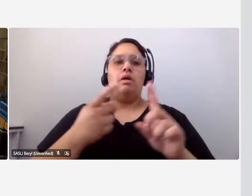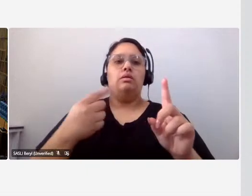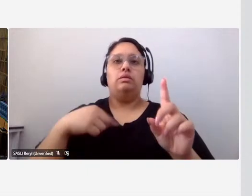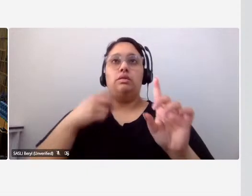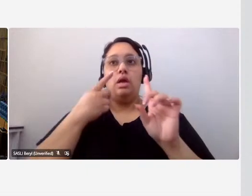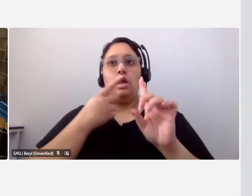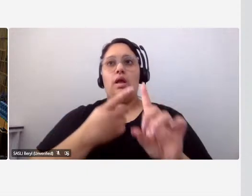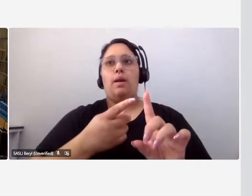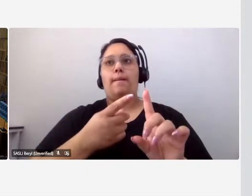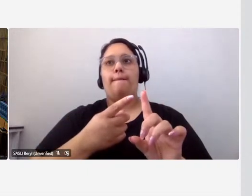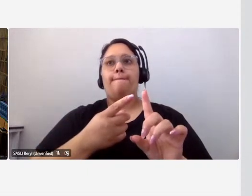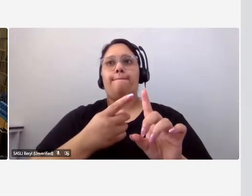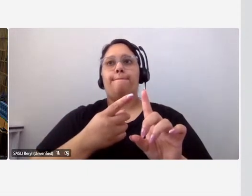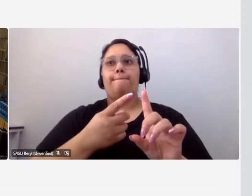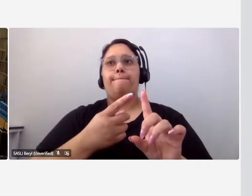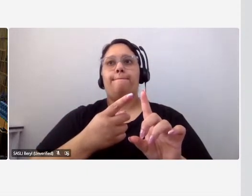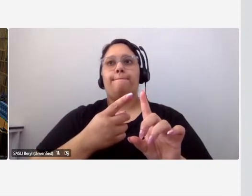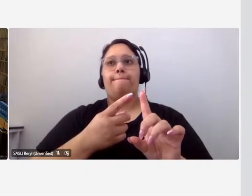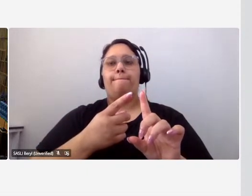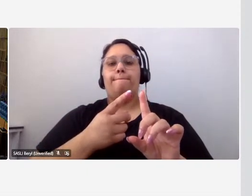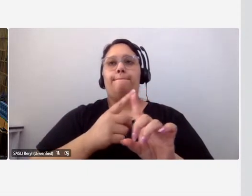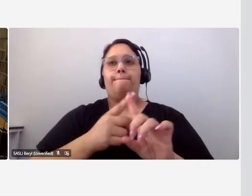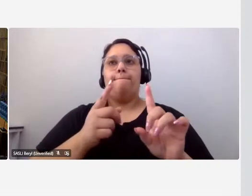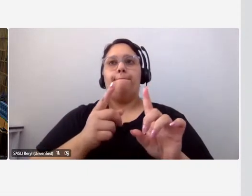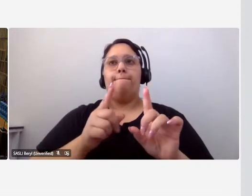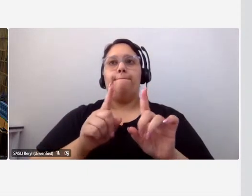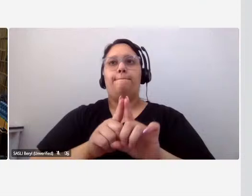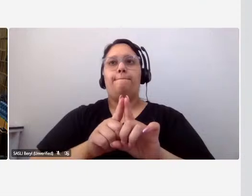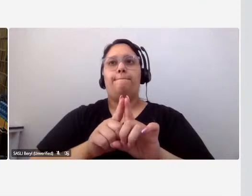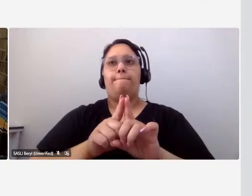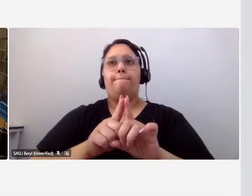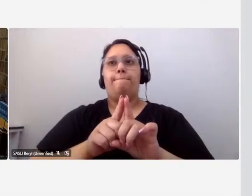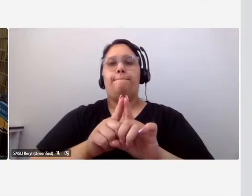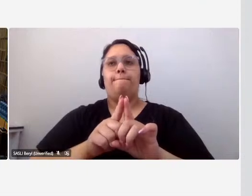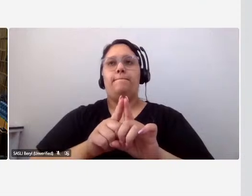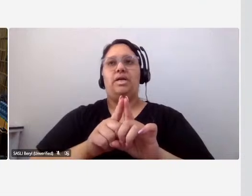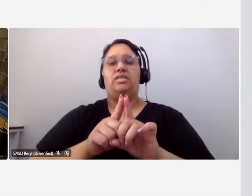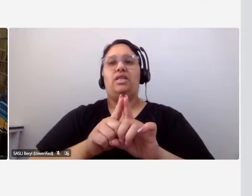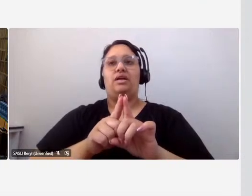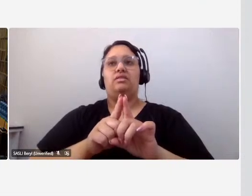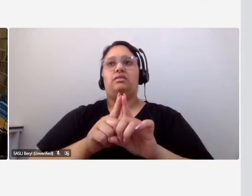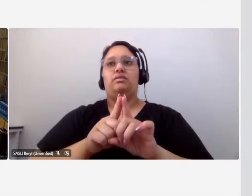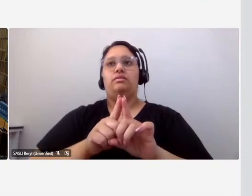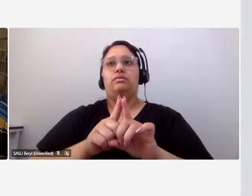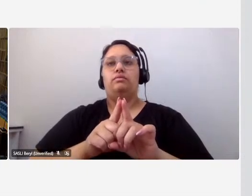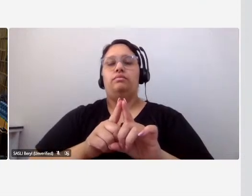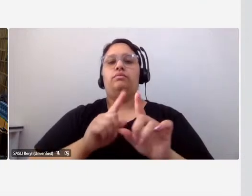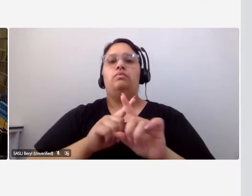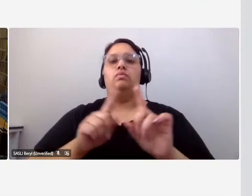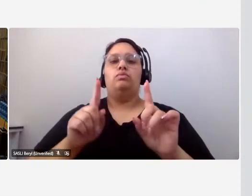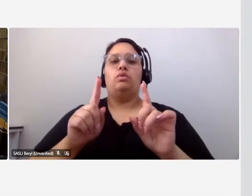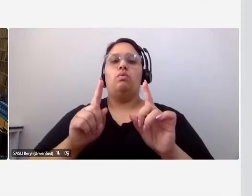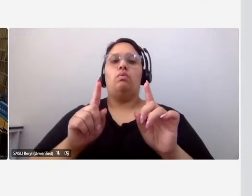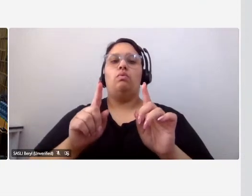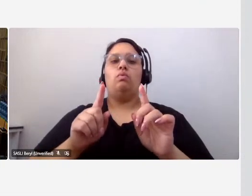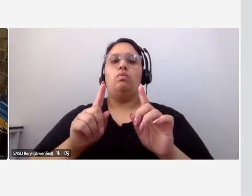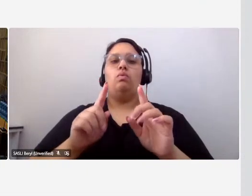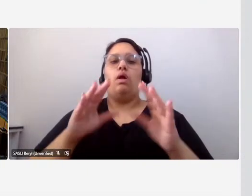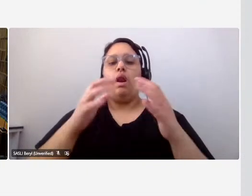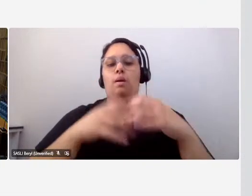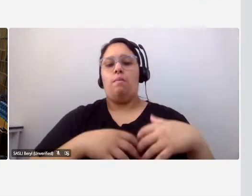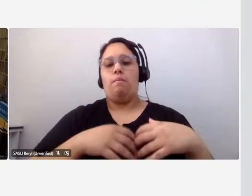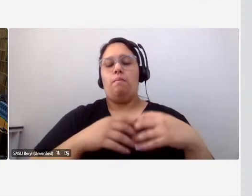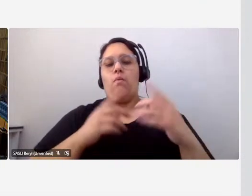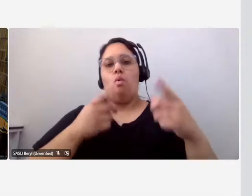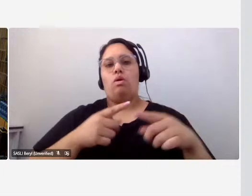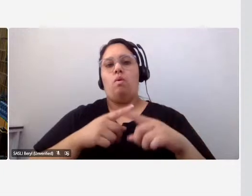at stopping the problem so that the resource is not actually destroyed. Because what's happening is ultimately the demolition orders because